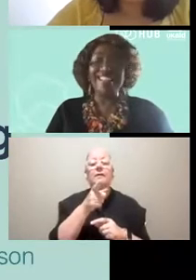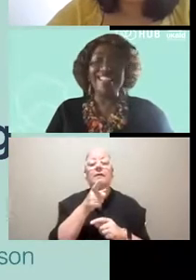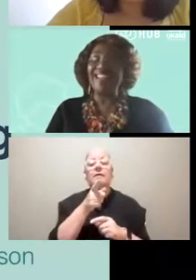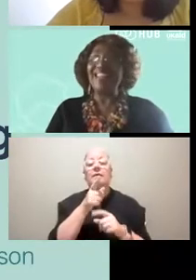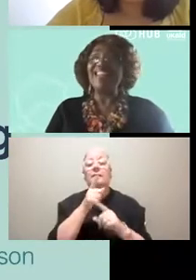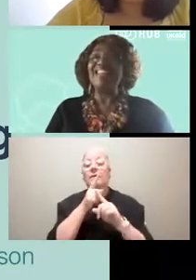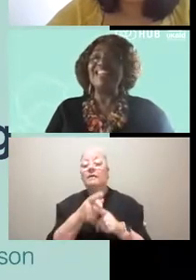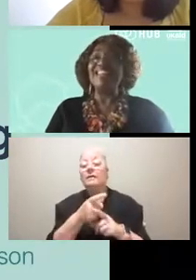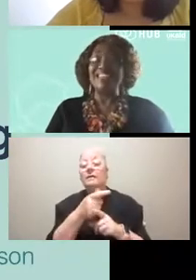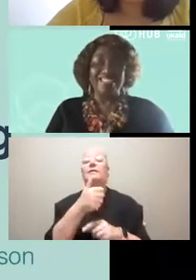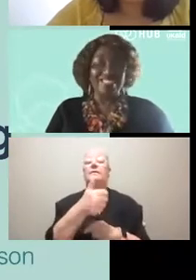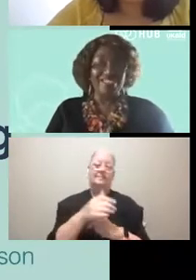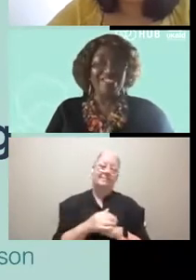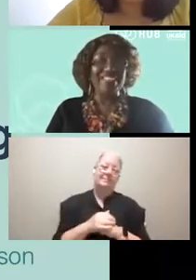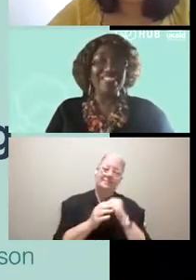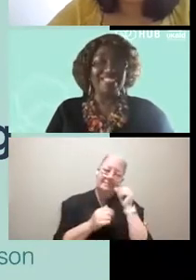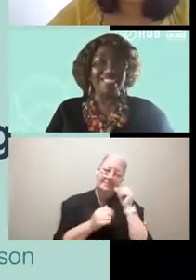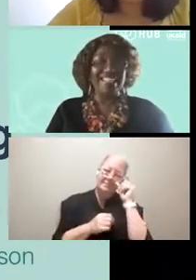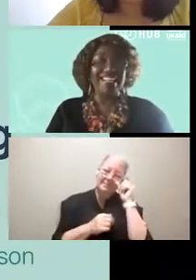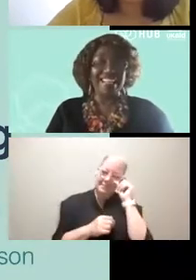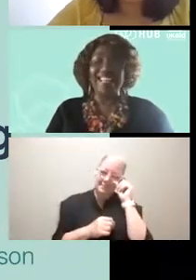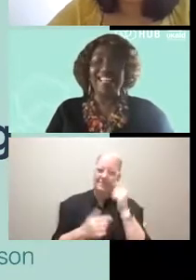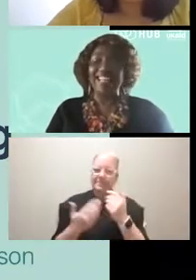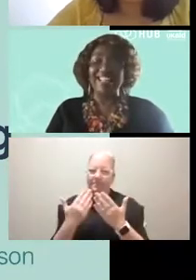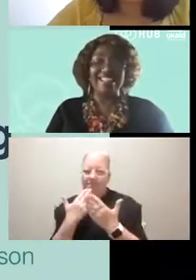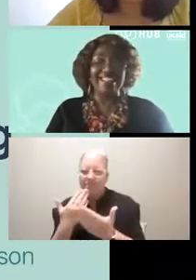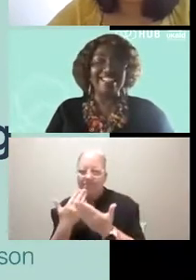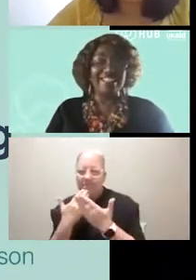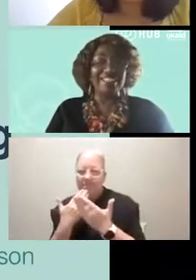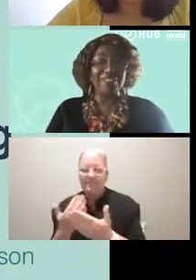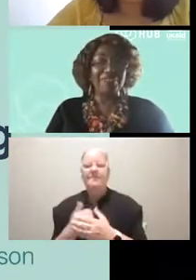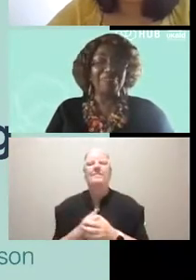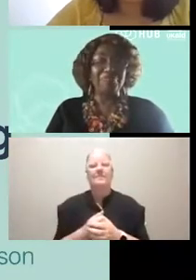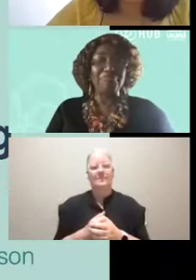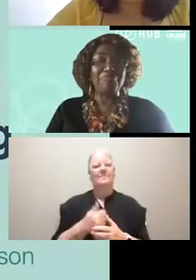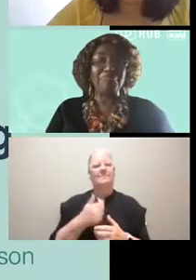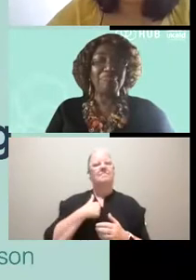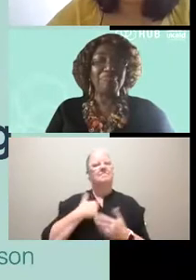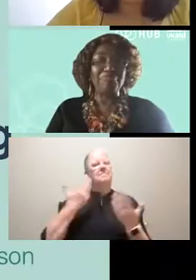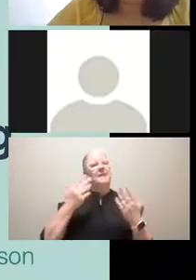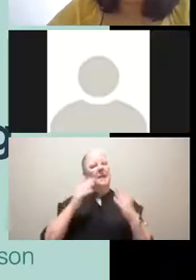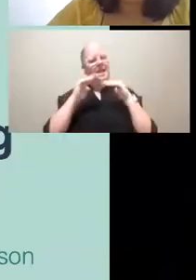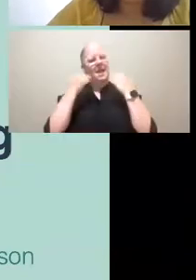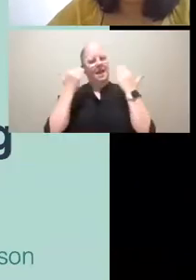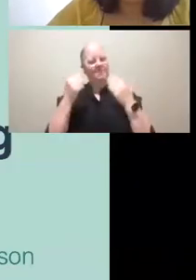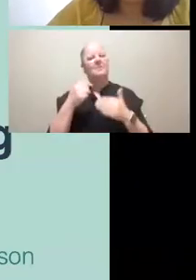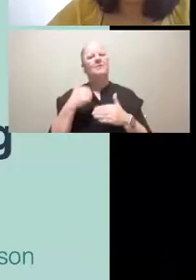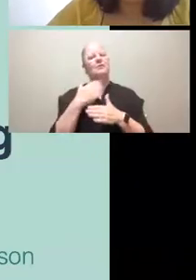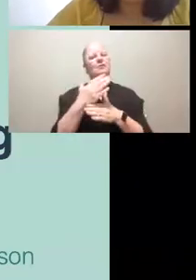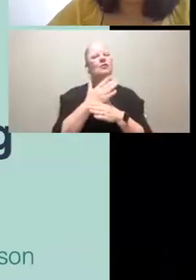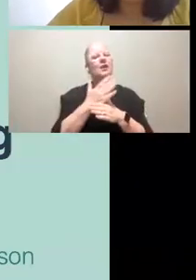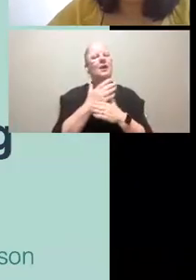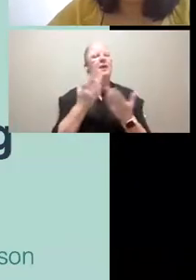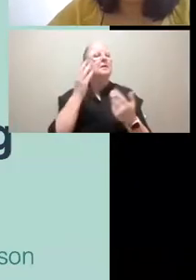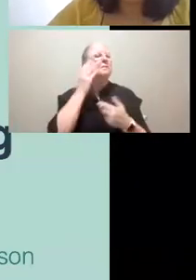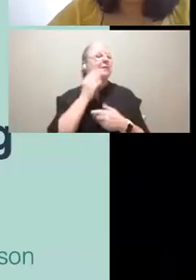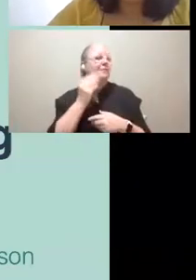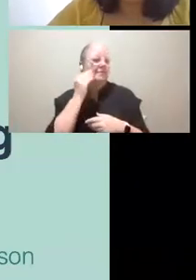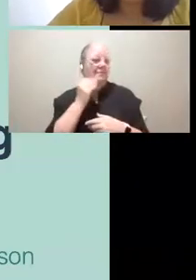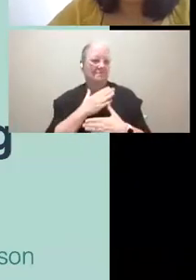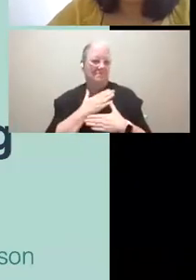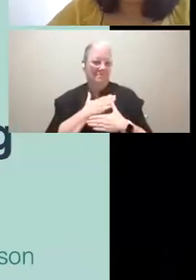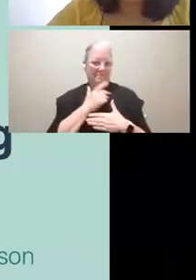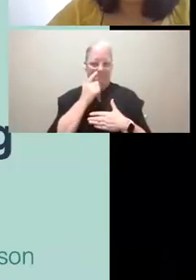Like I say, thank you, Elena. It's my pleasure to share experience of MADIFA on how we've